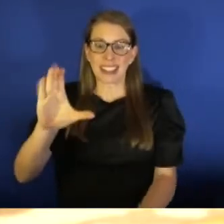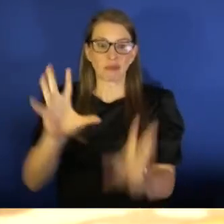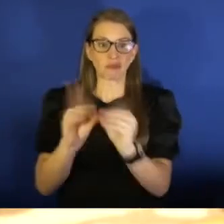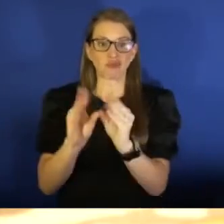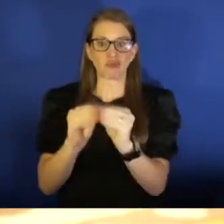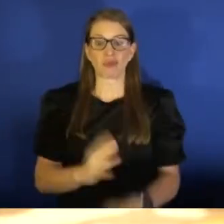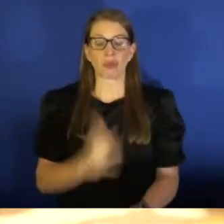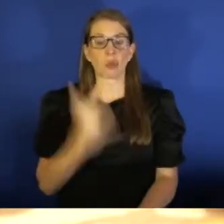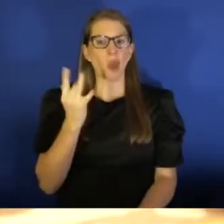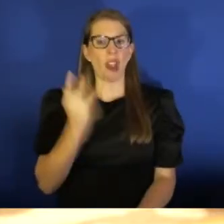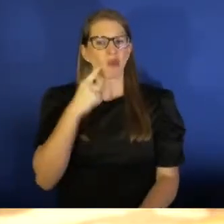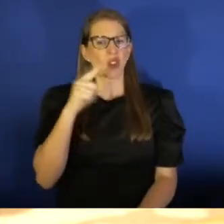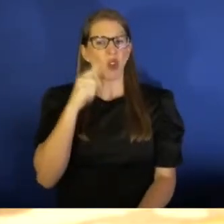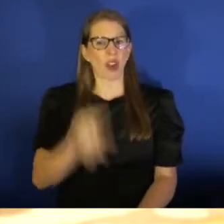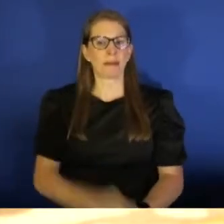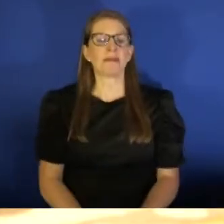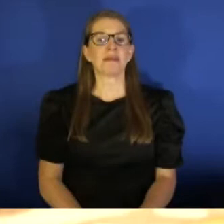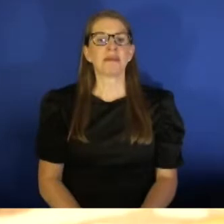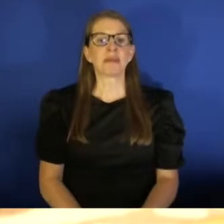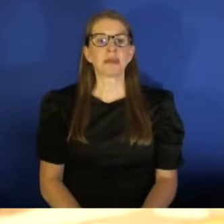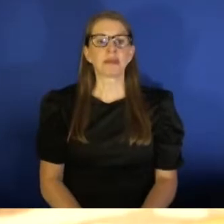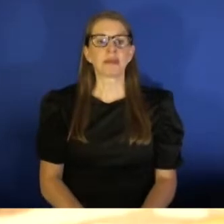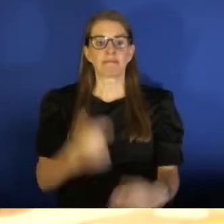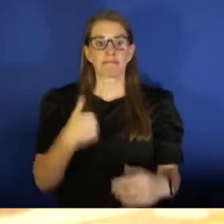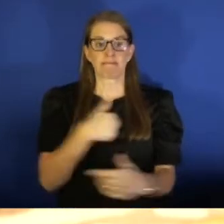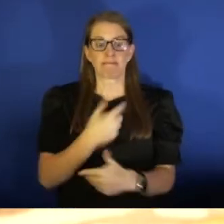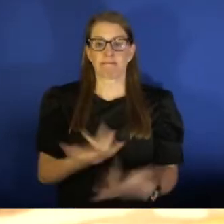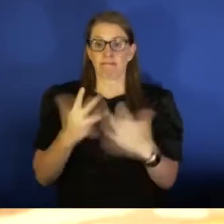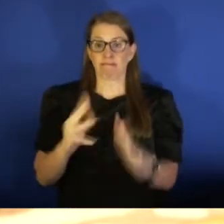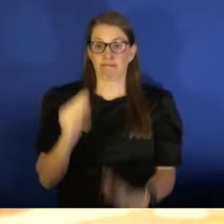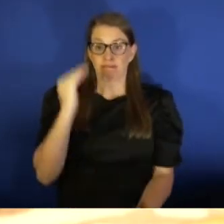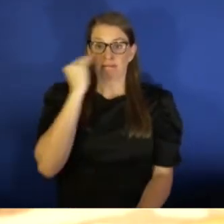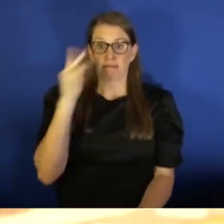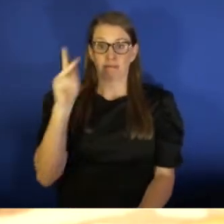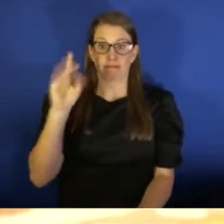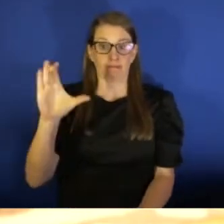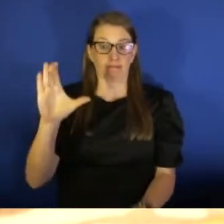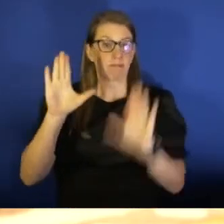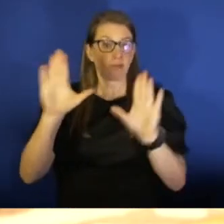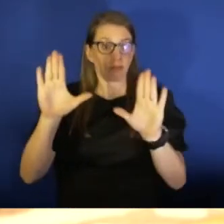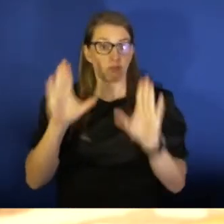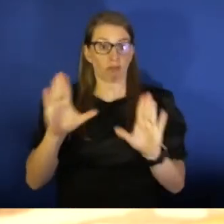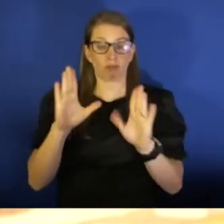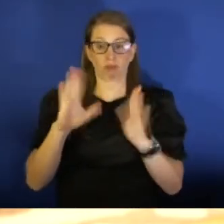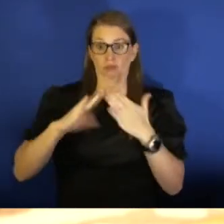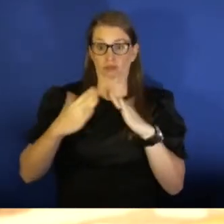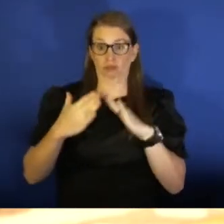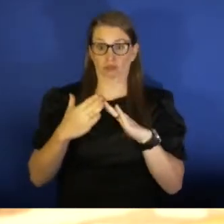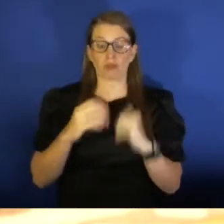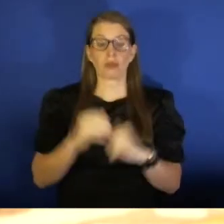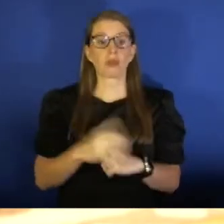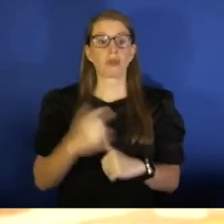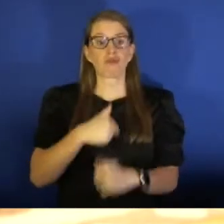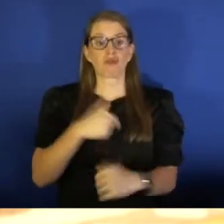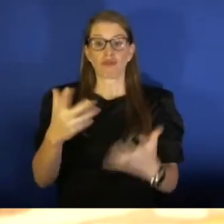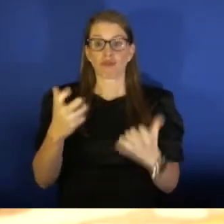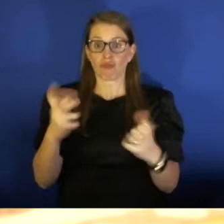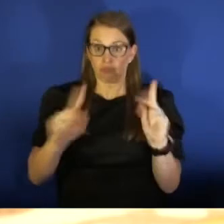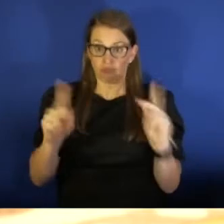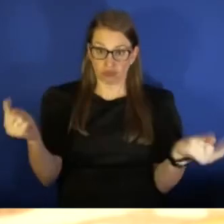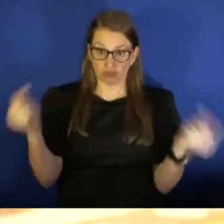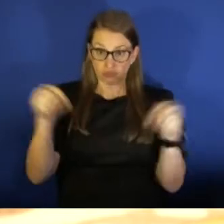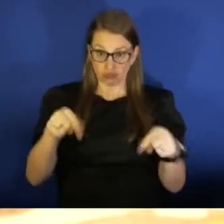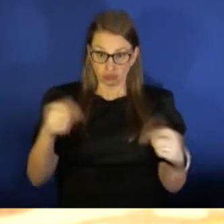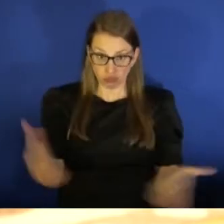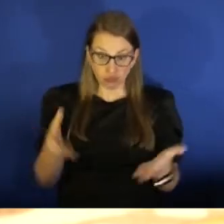Well, you know, as we all know, Kansas City is a tremendous town, and we want people to come here and see what